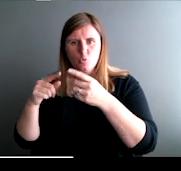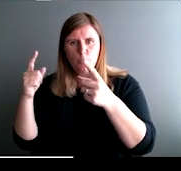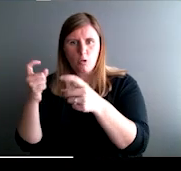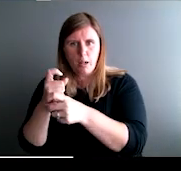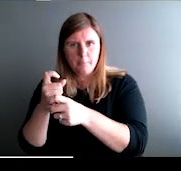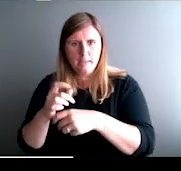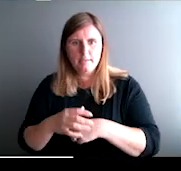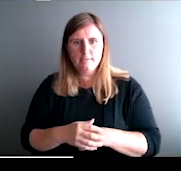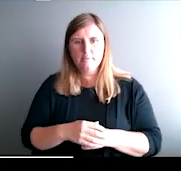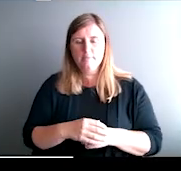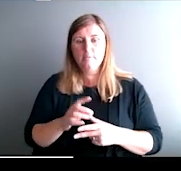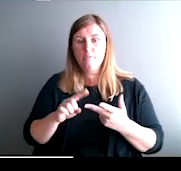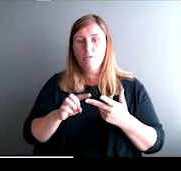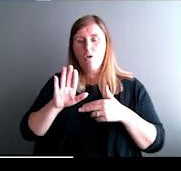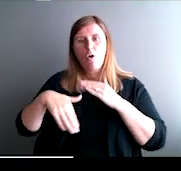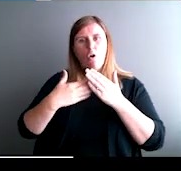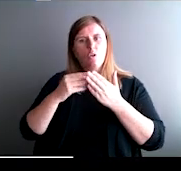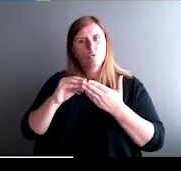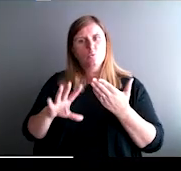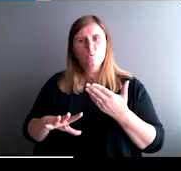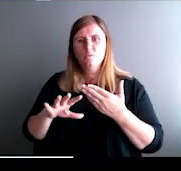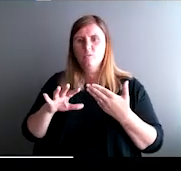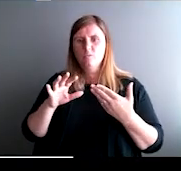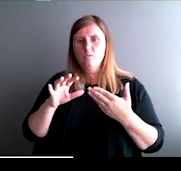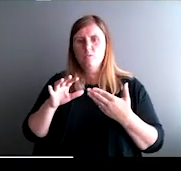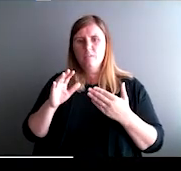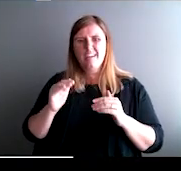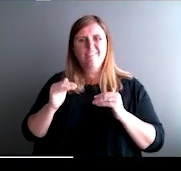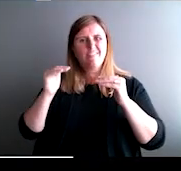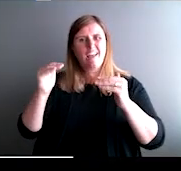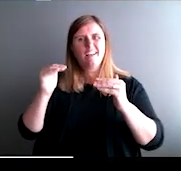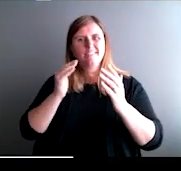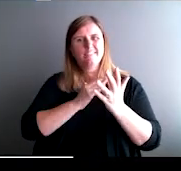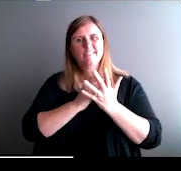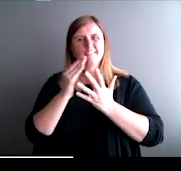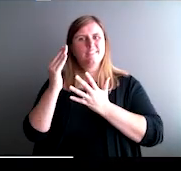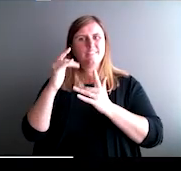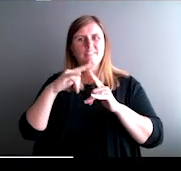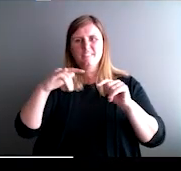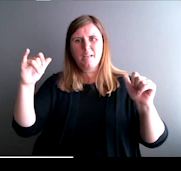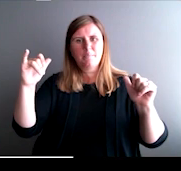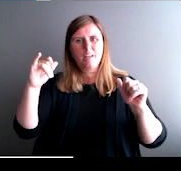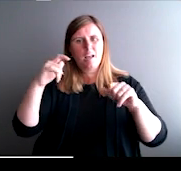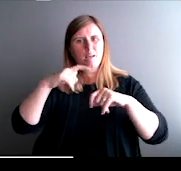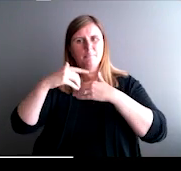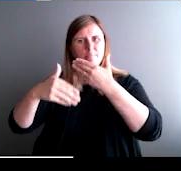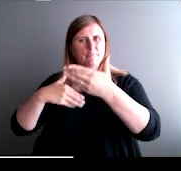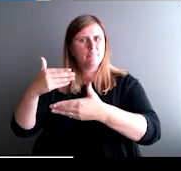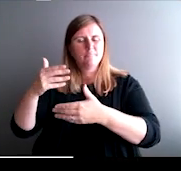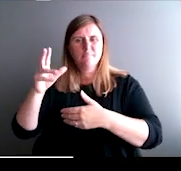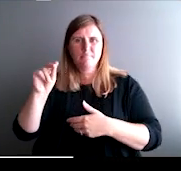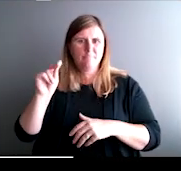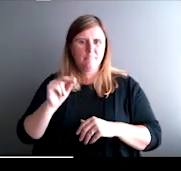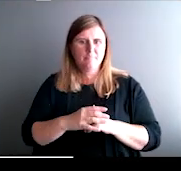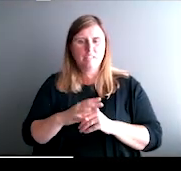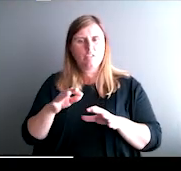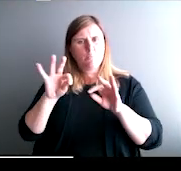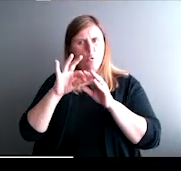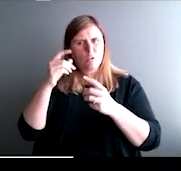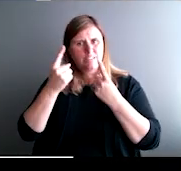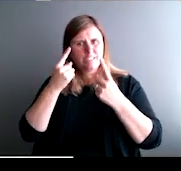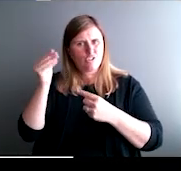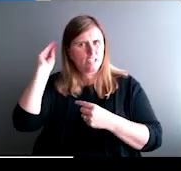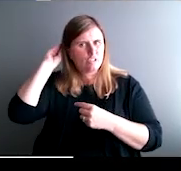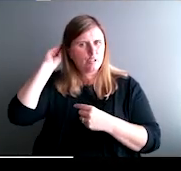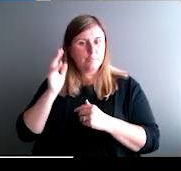complexity. All students don't advance through these programs at the same rate. That's an important consideration.